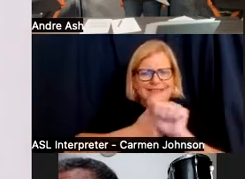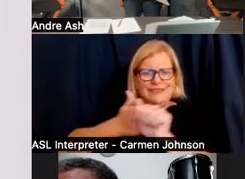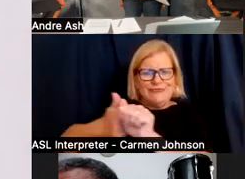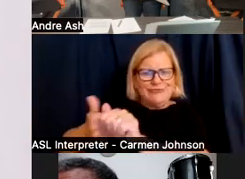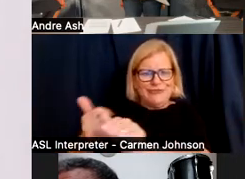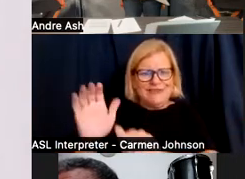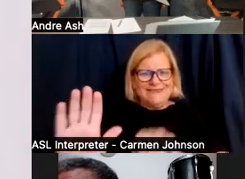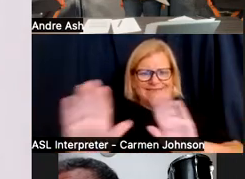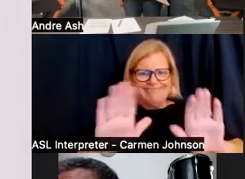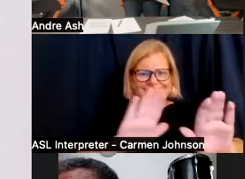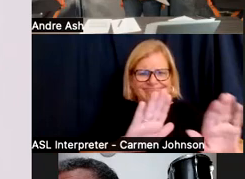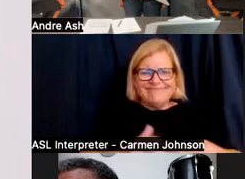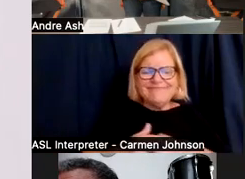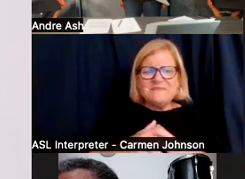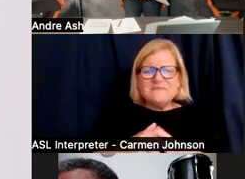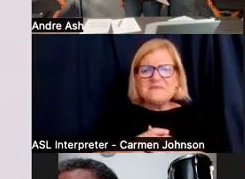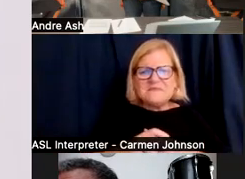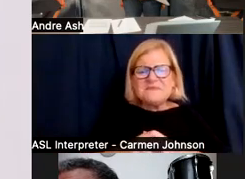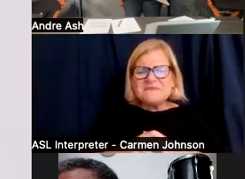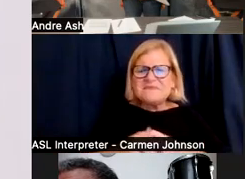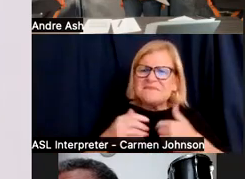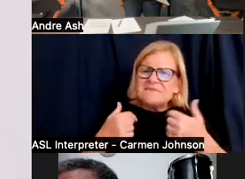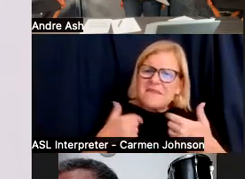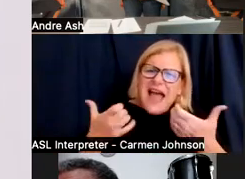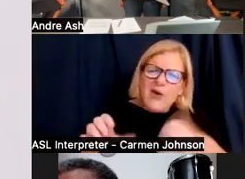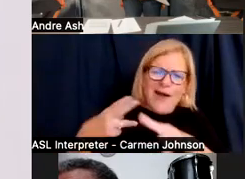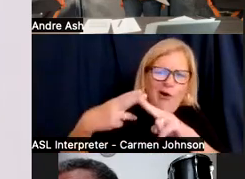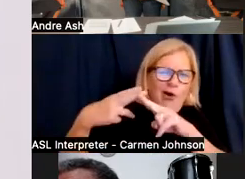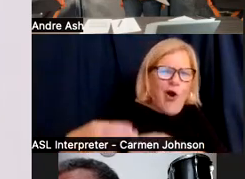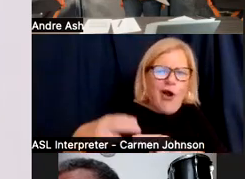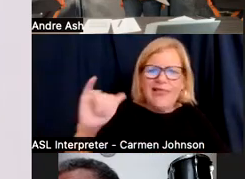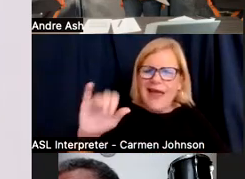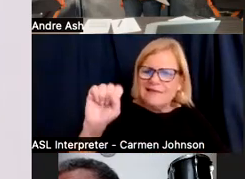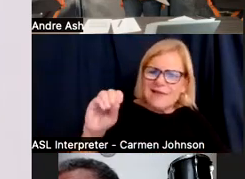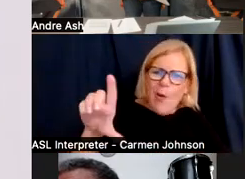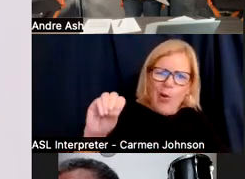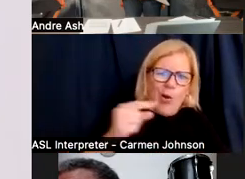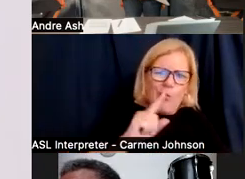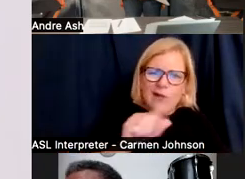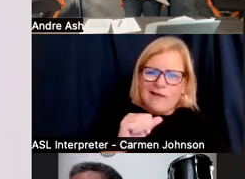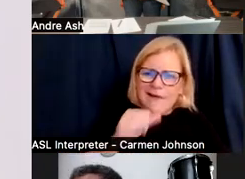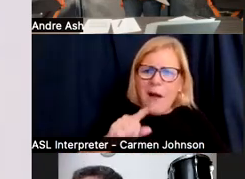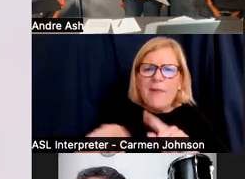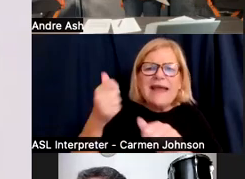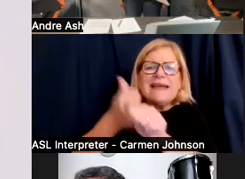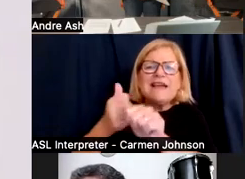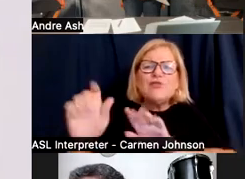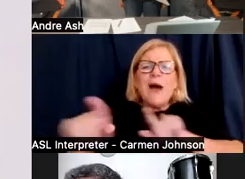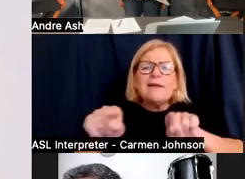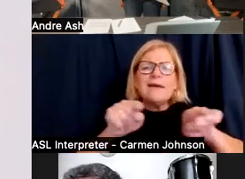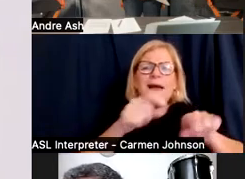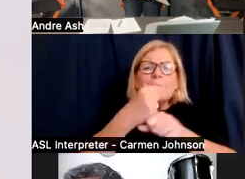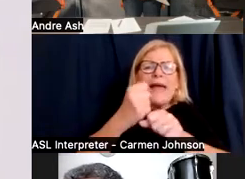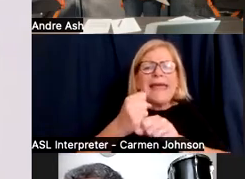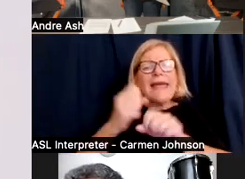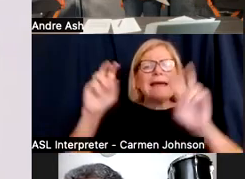Everybody's soloing. And well, I don't want to necessarily call it solo, but it's everybody's making